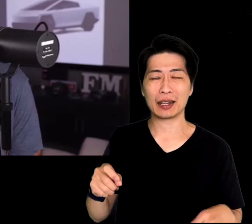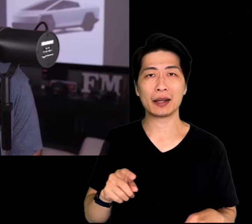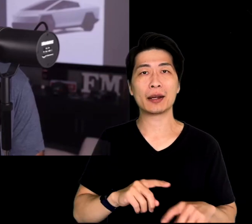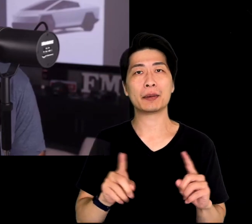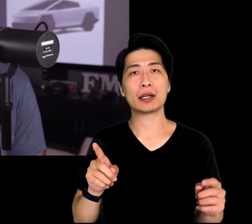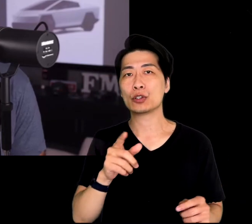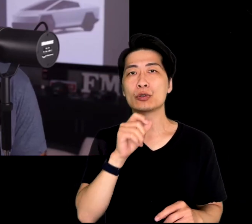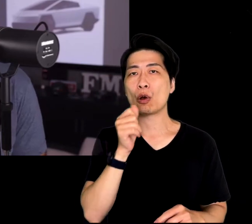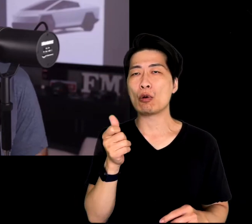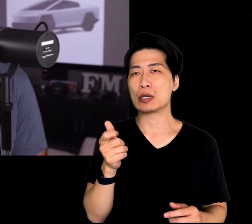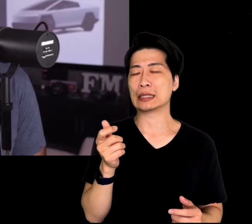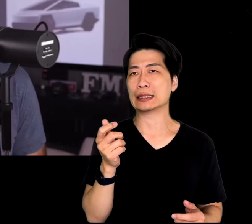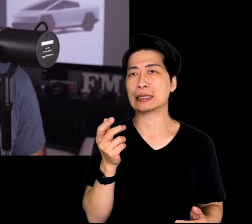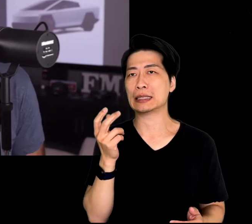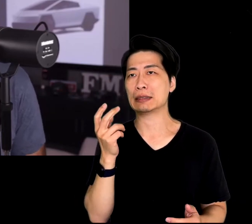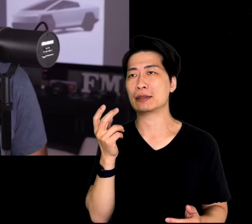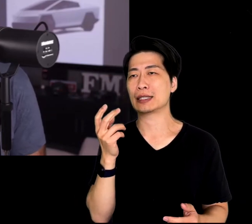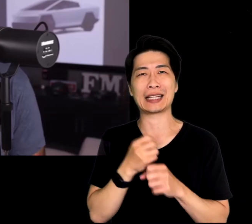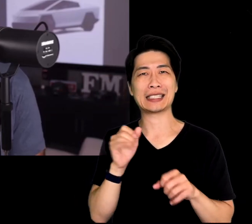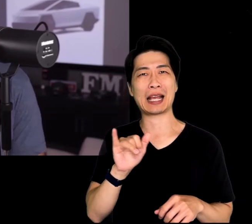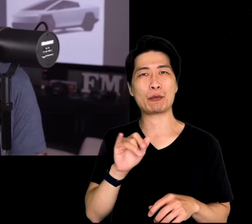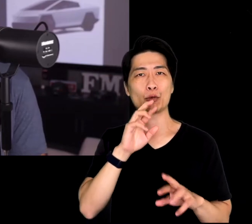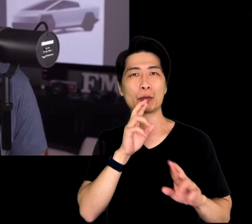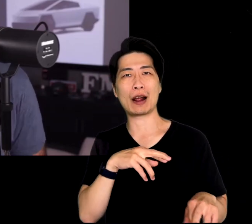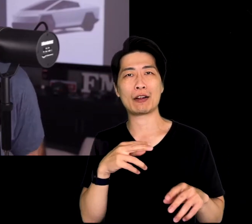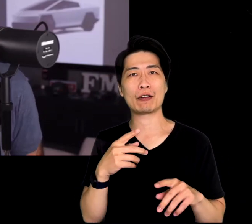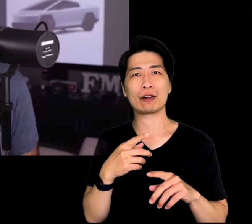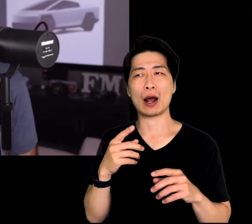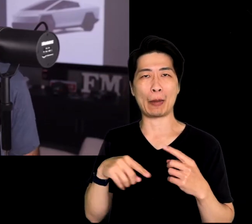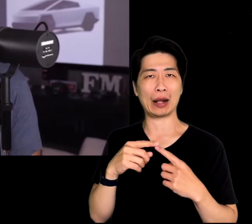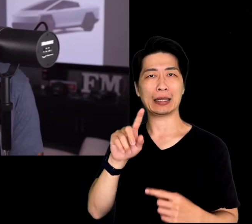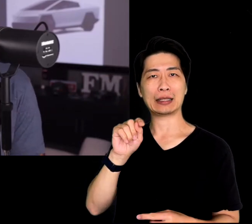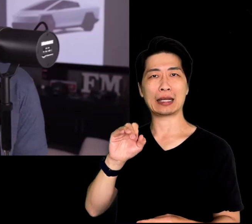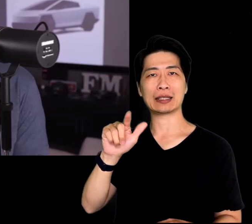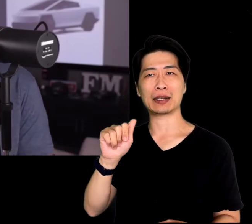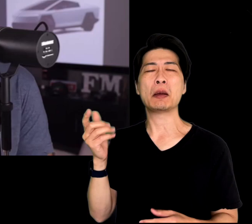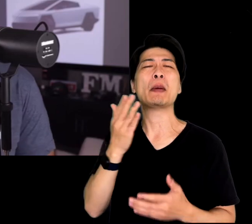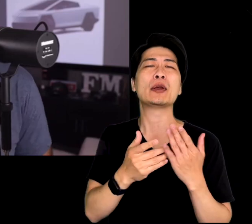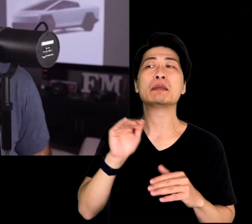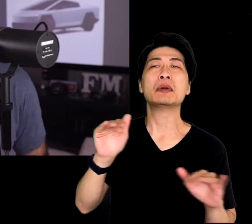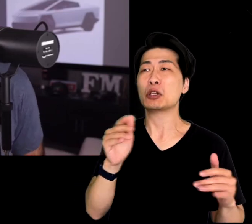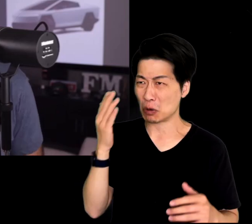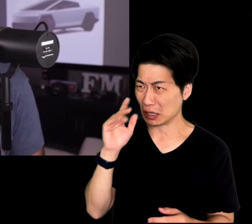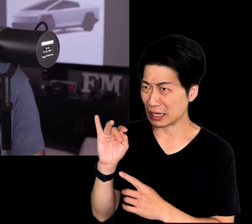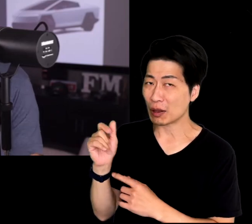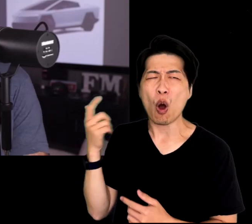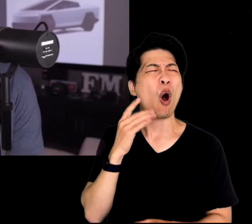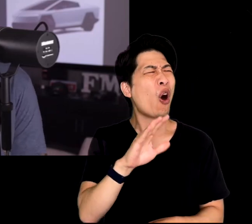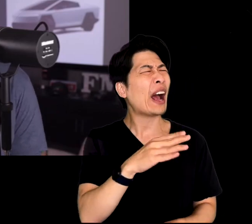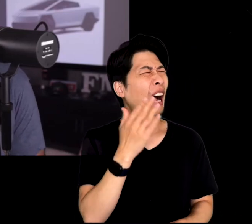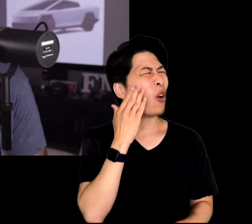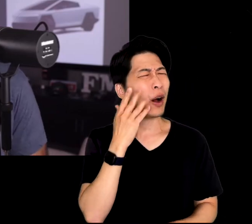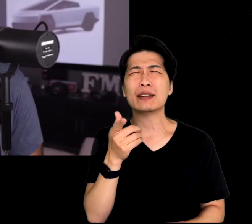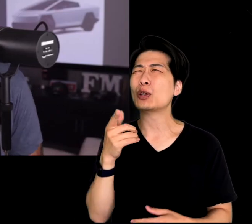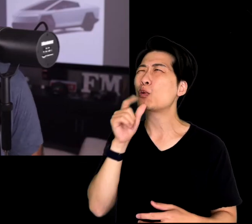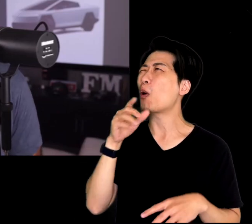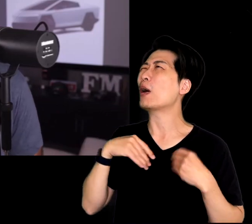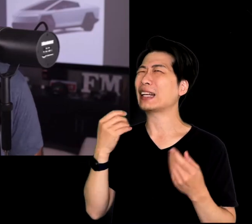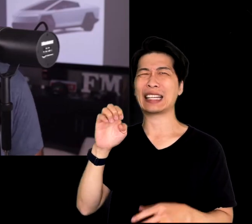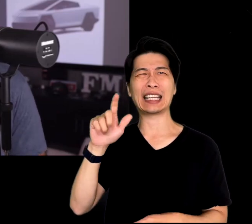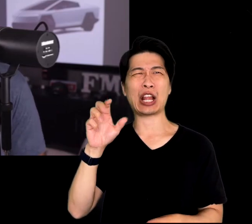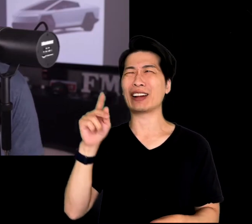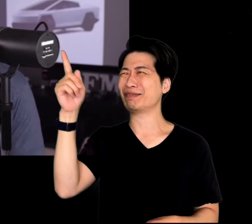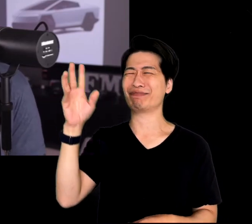of reaction from Tesla. You'll probably get people that say, oh, yeah, I've heard of Tesla. It's, owned by that guy, Elon. He says crazy stuff